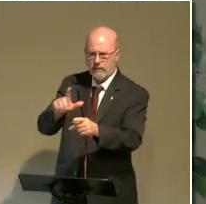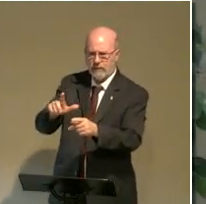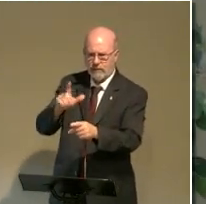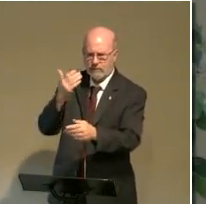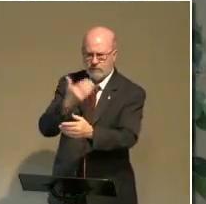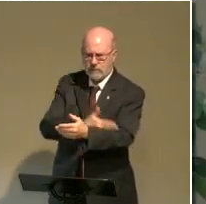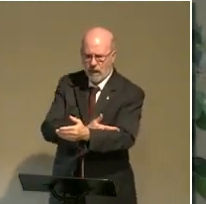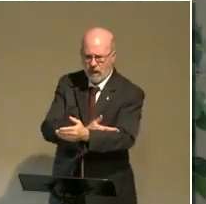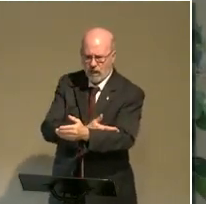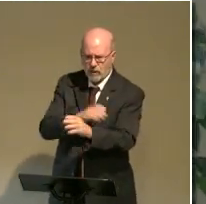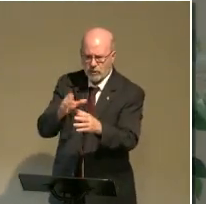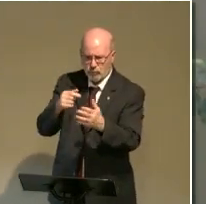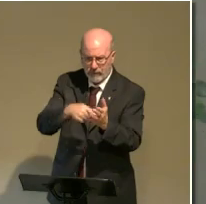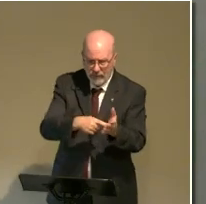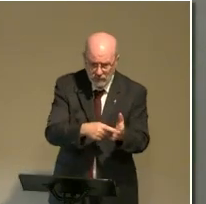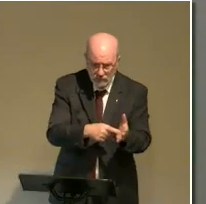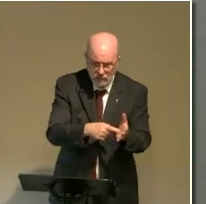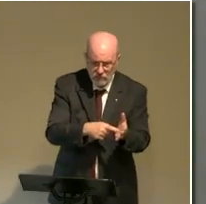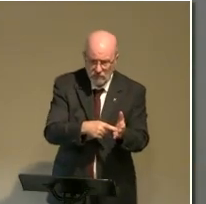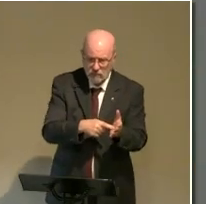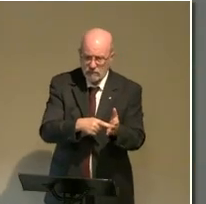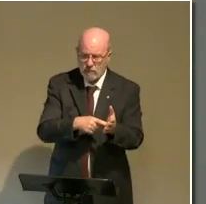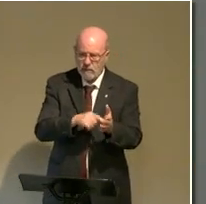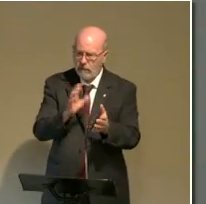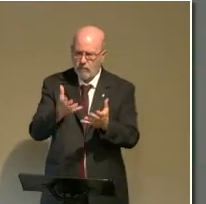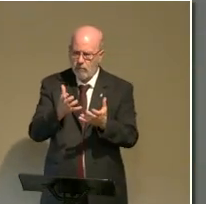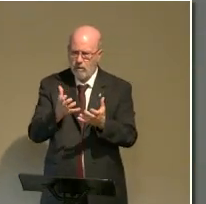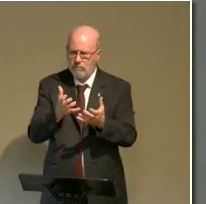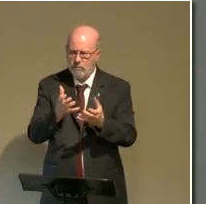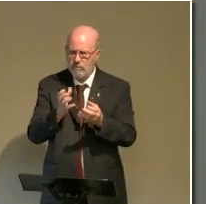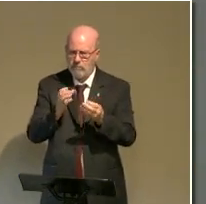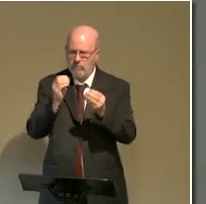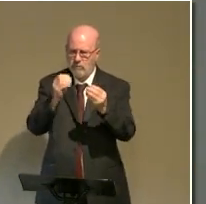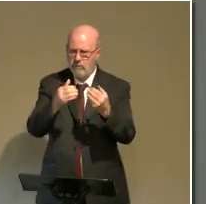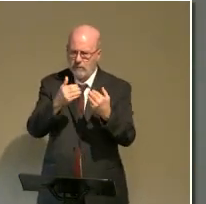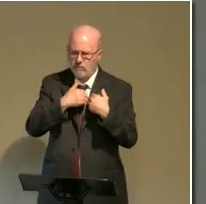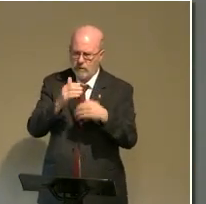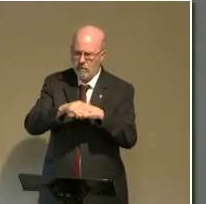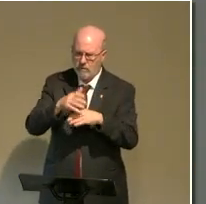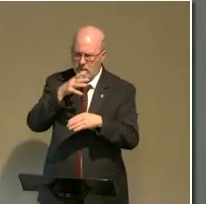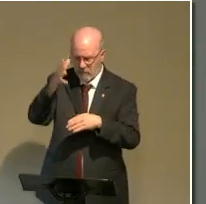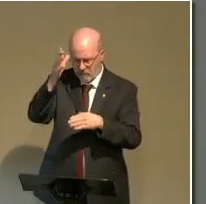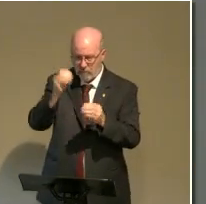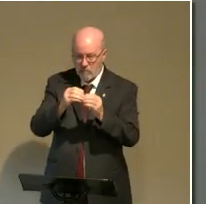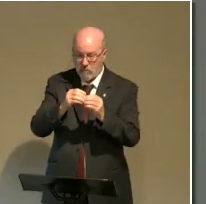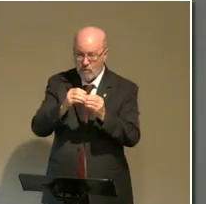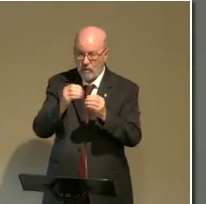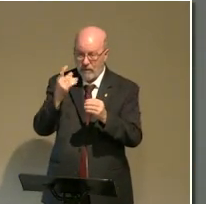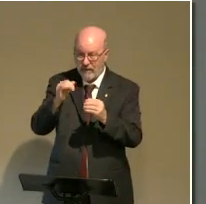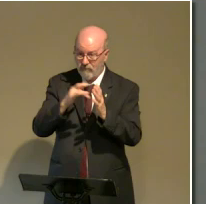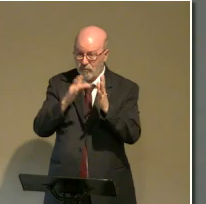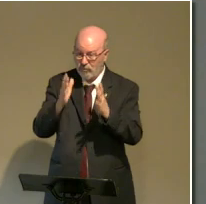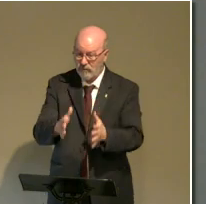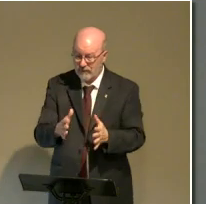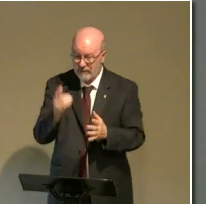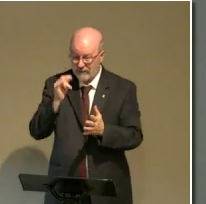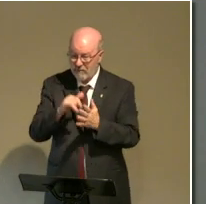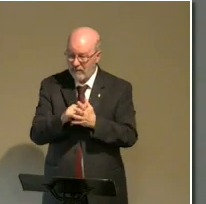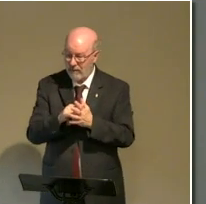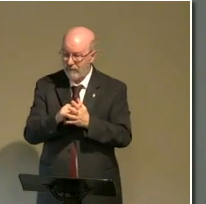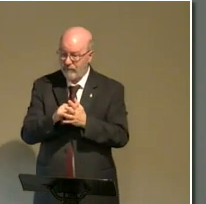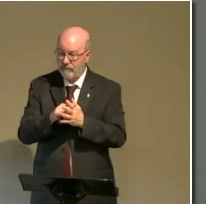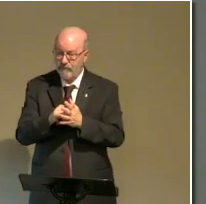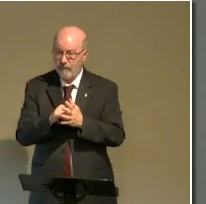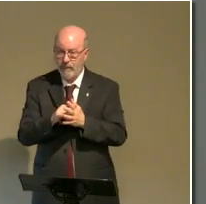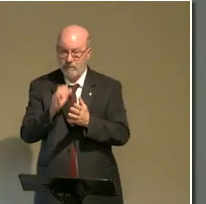son, and he's doing this, I would never want to bring that on to my parents. Shouldn't it be more if you're a Christian? Think about it for a sec.